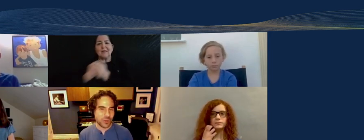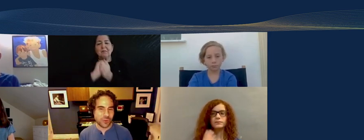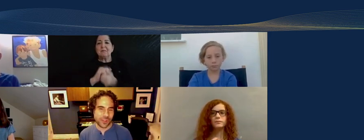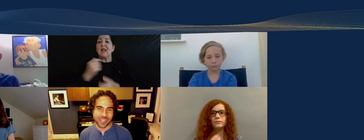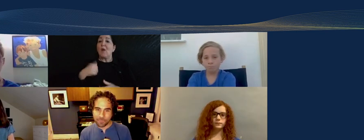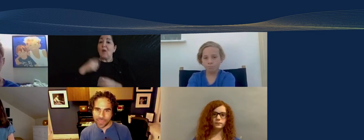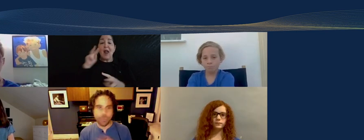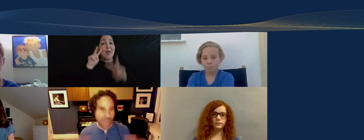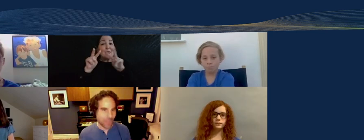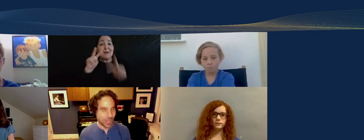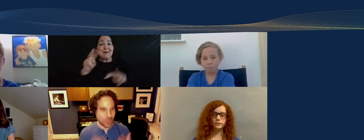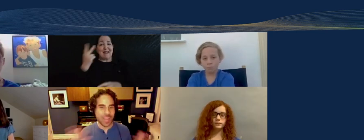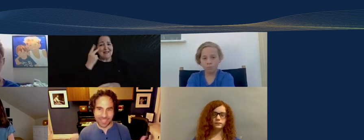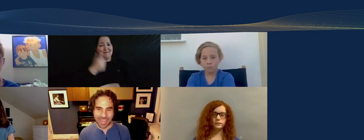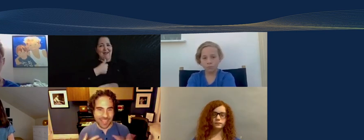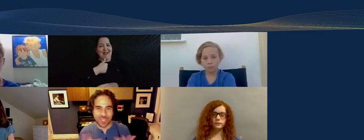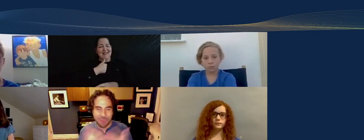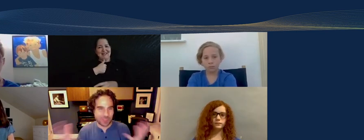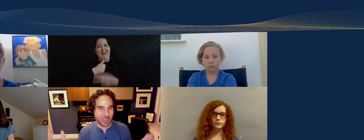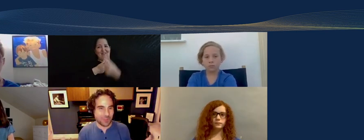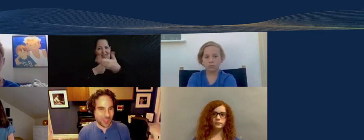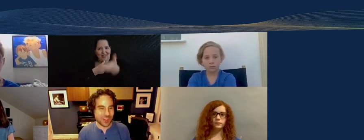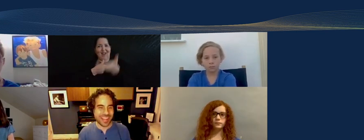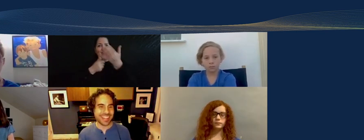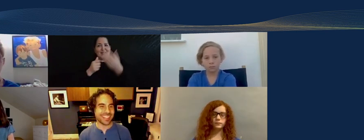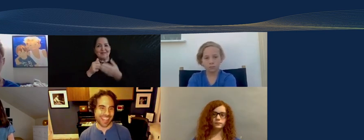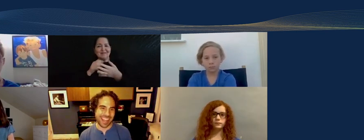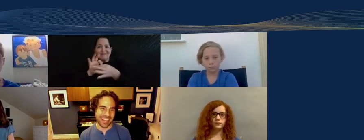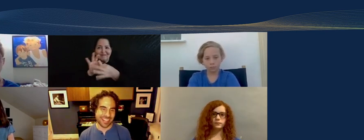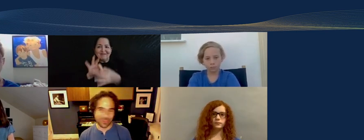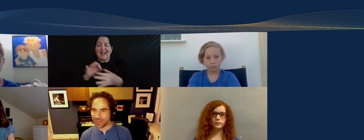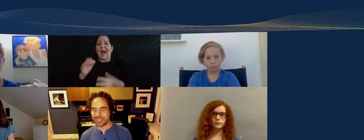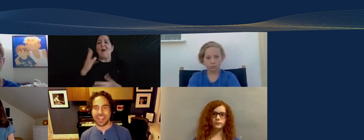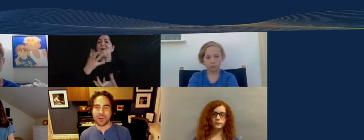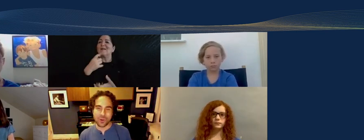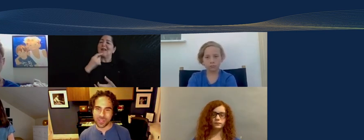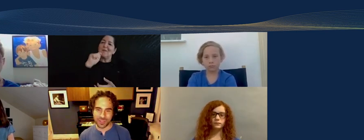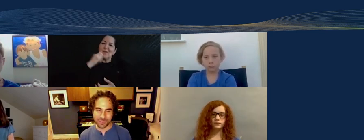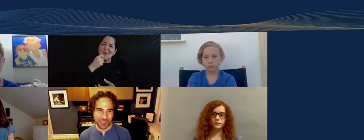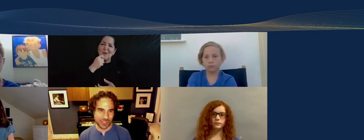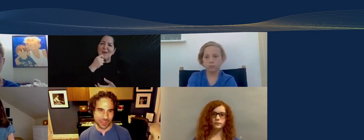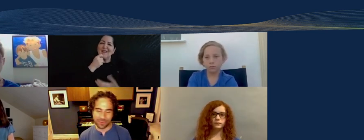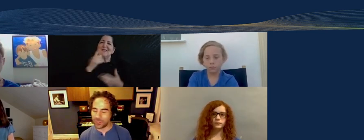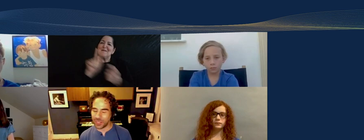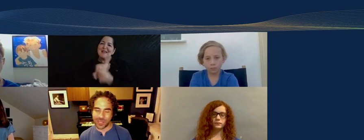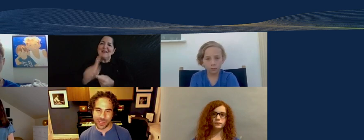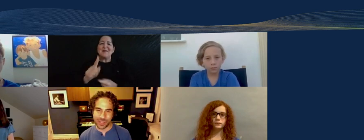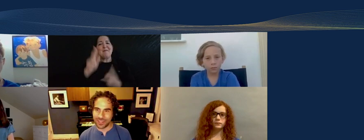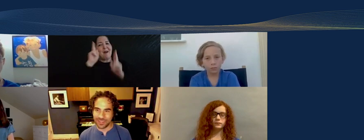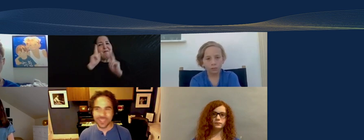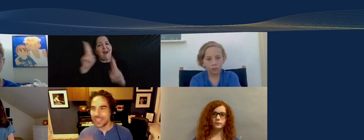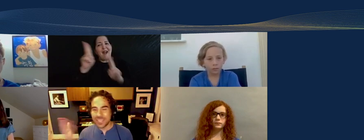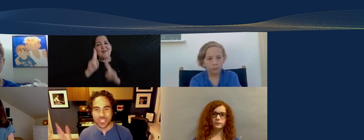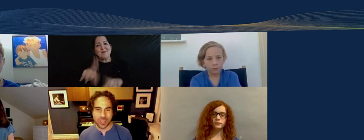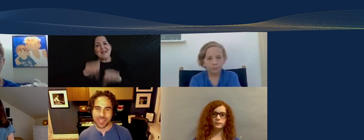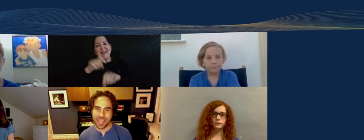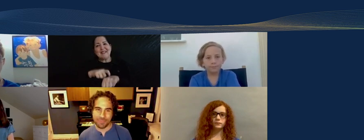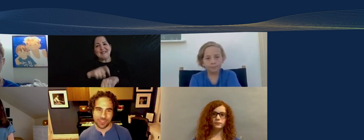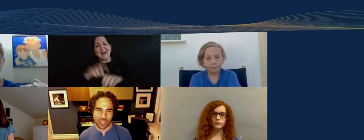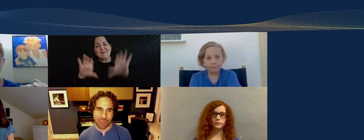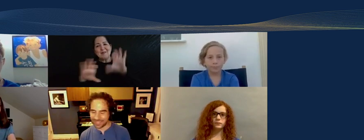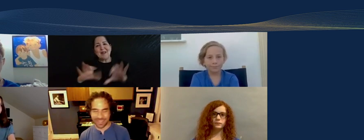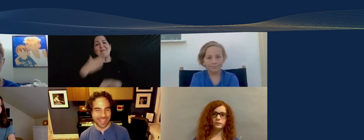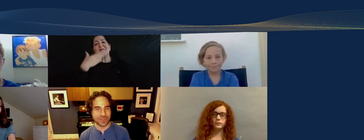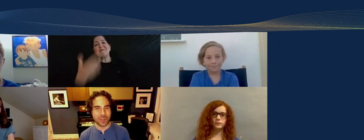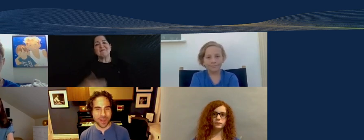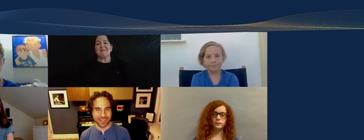really cool feeling. When I look at you guys, I see myself in you guys. And I just want to say how cool it is to meet you. And I'm really honored that you took the time to